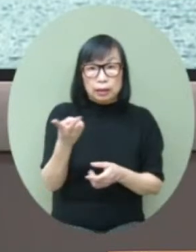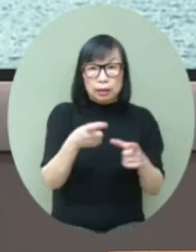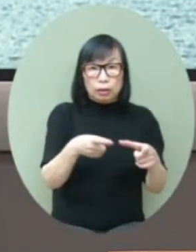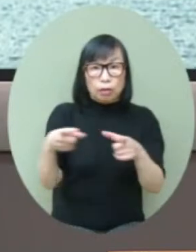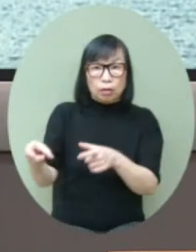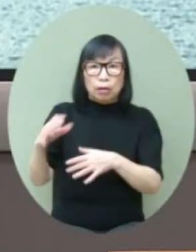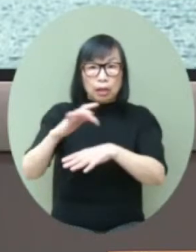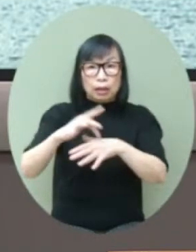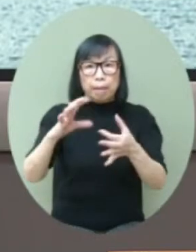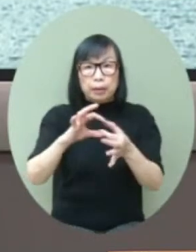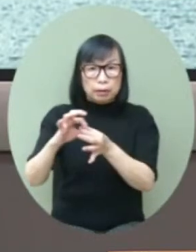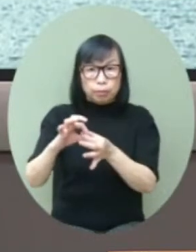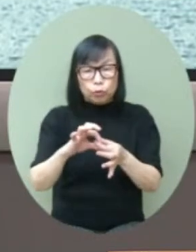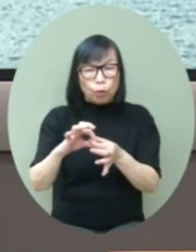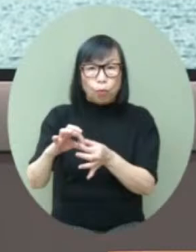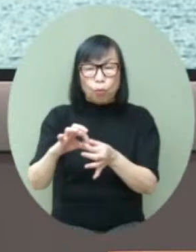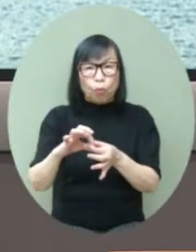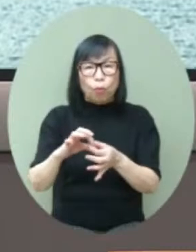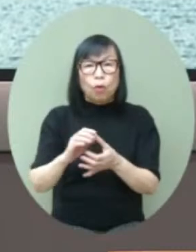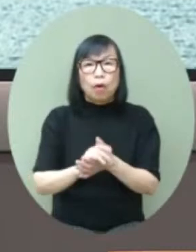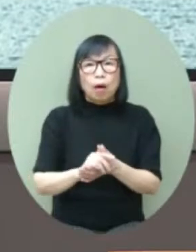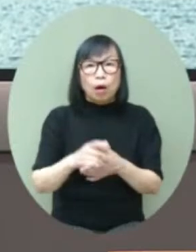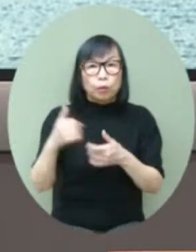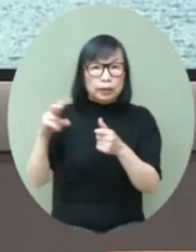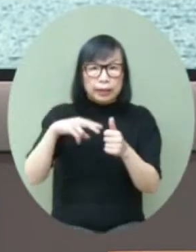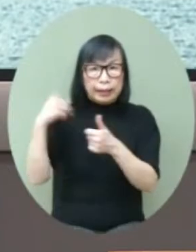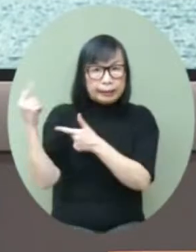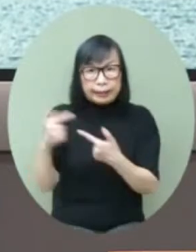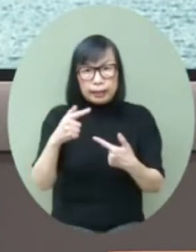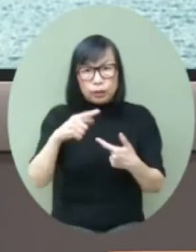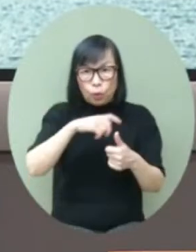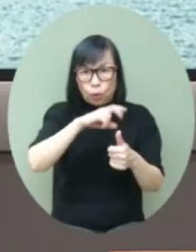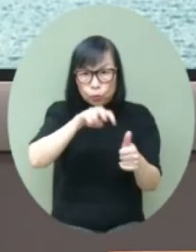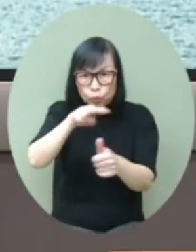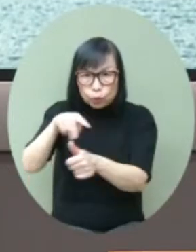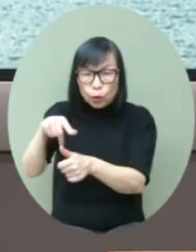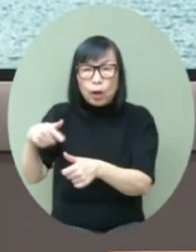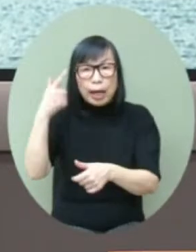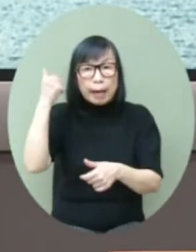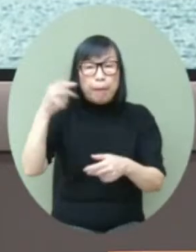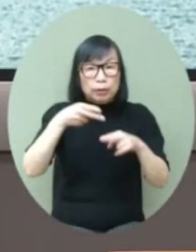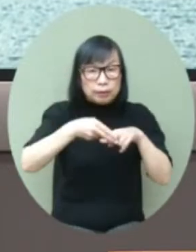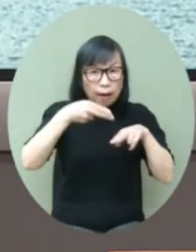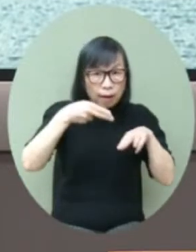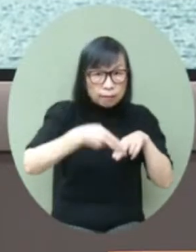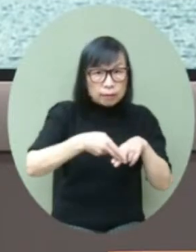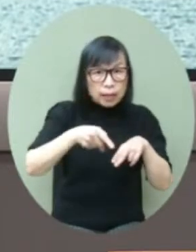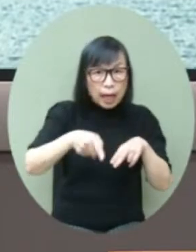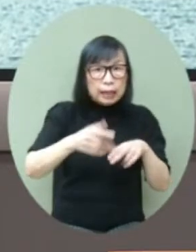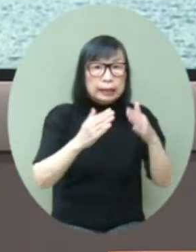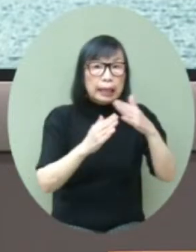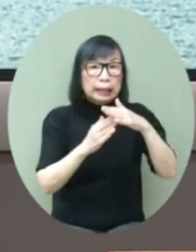For the customers sitting at those 2 tables are close contacts. We will continue to,